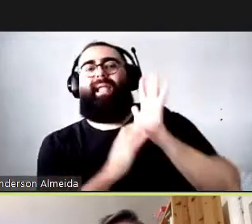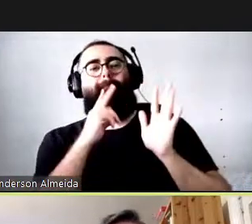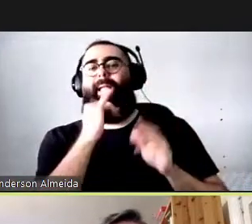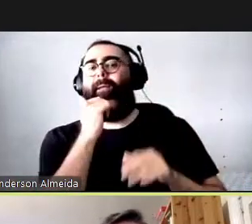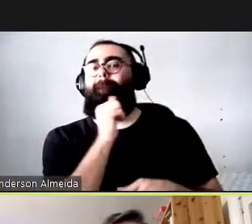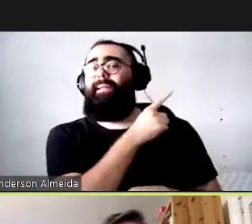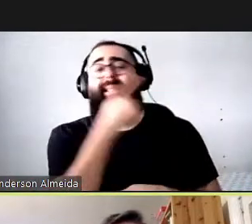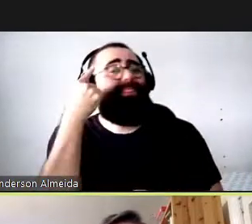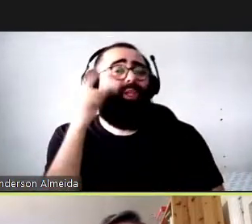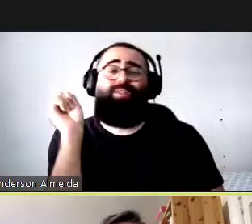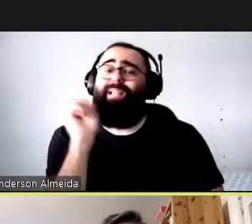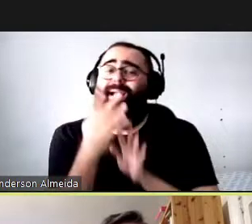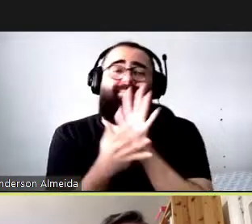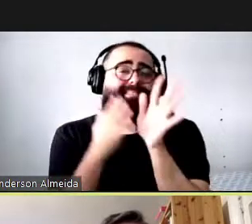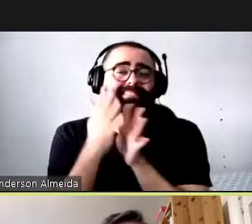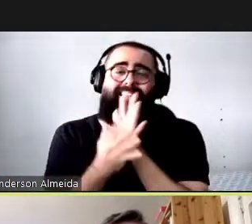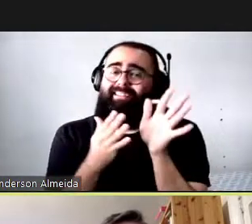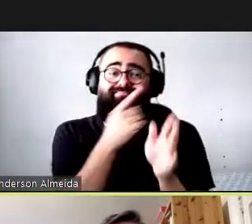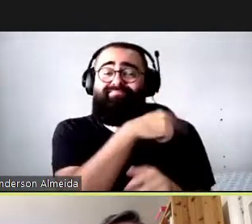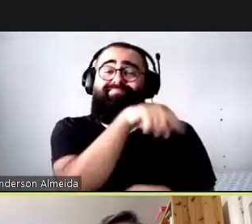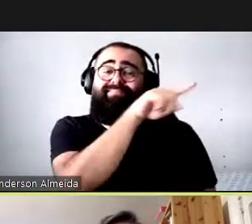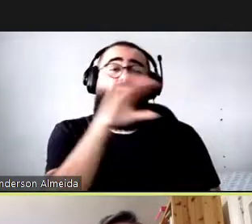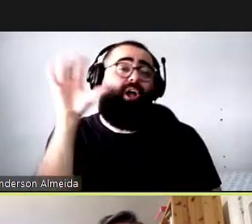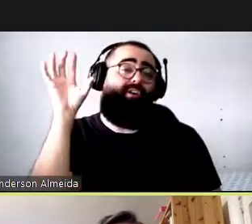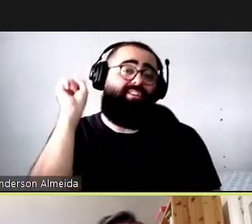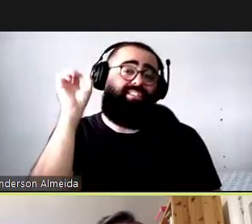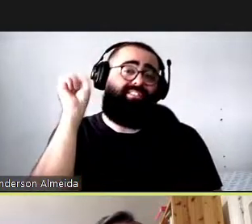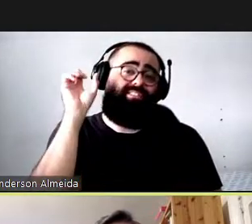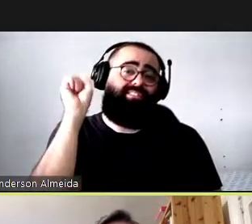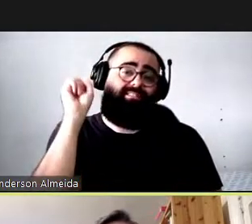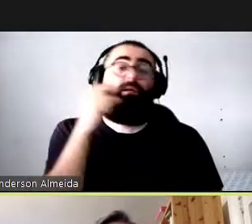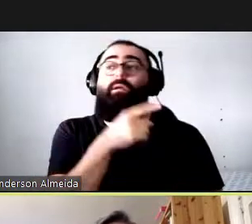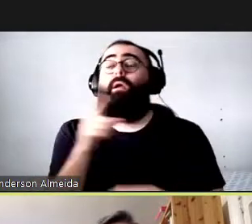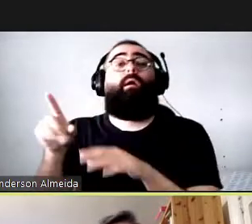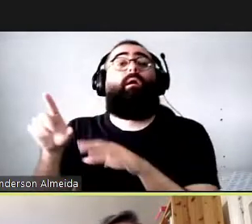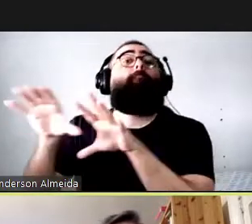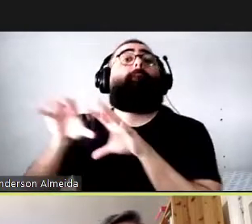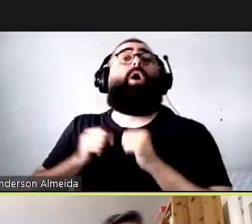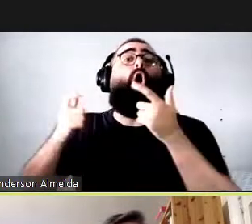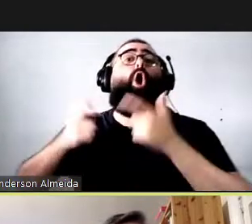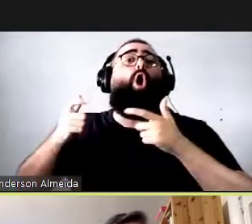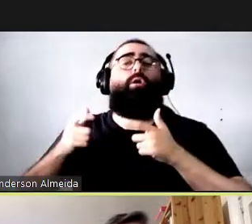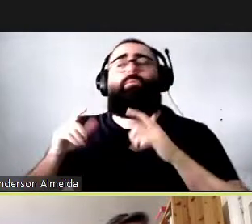They acquire it from their peers or from their teachers.